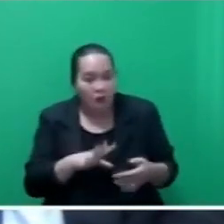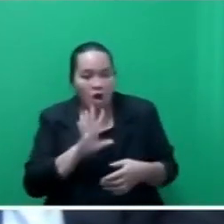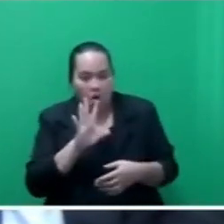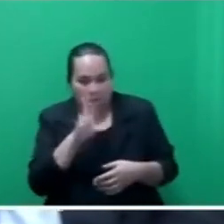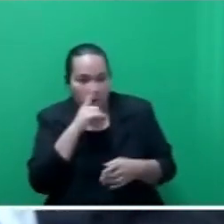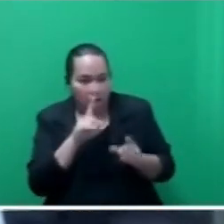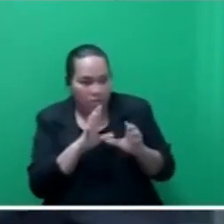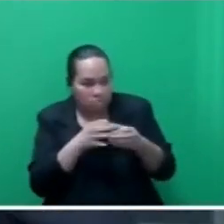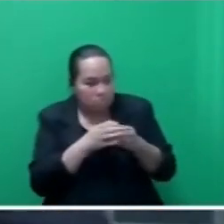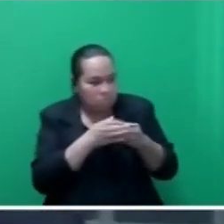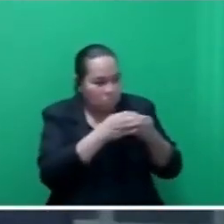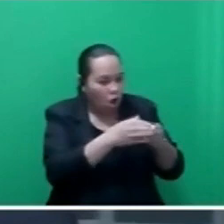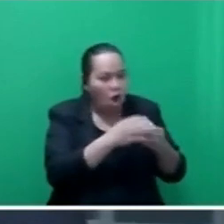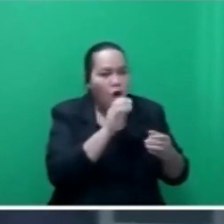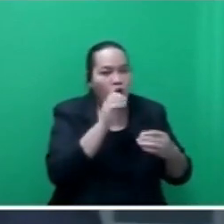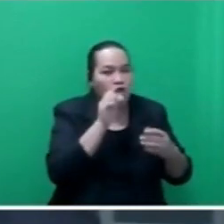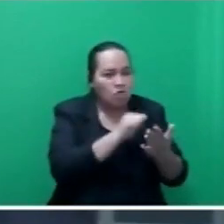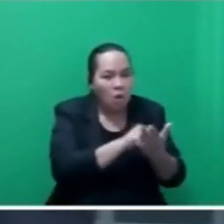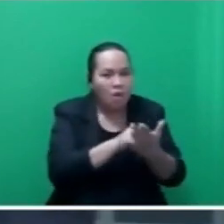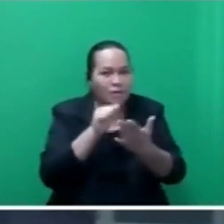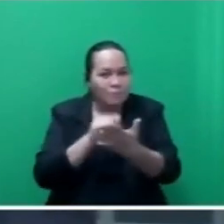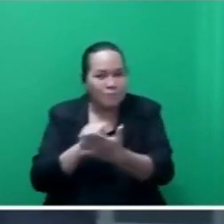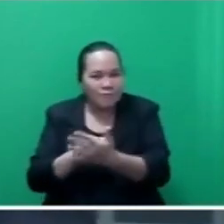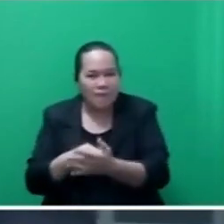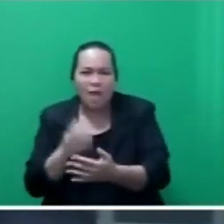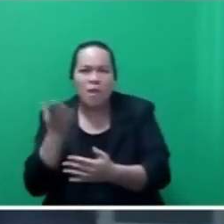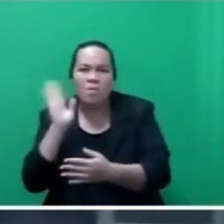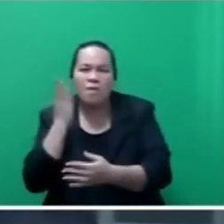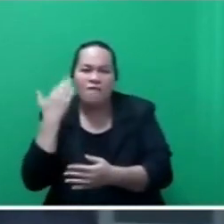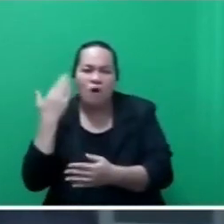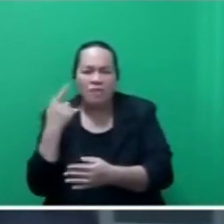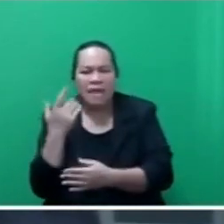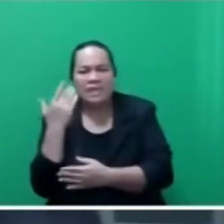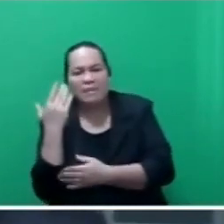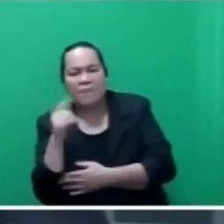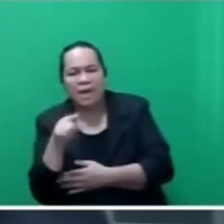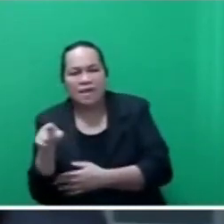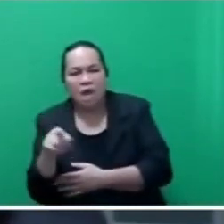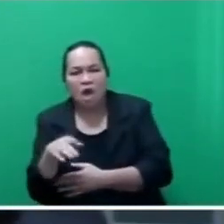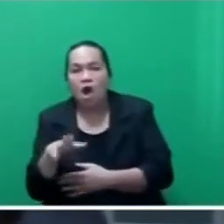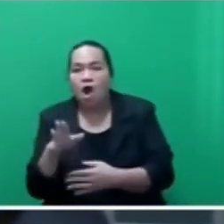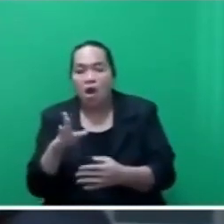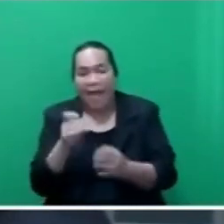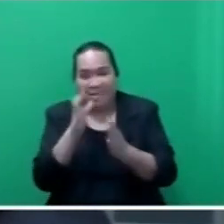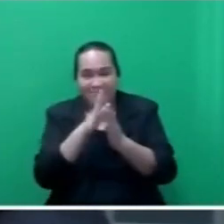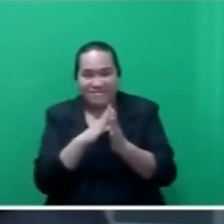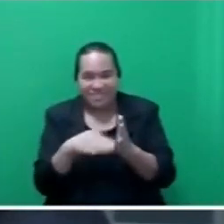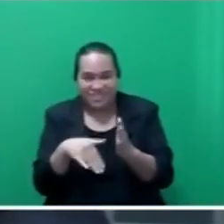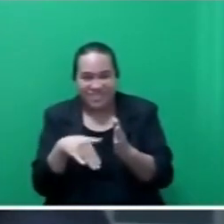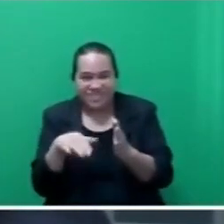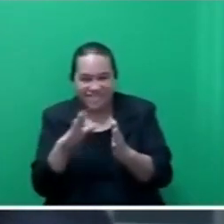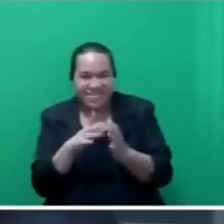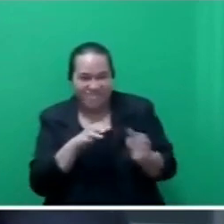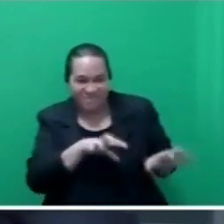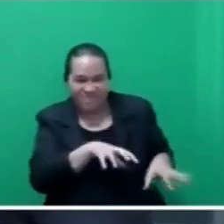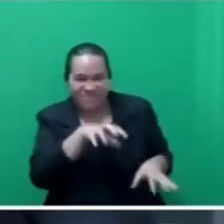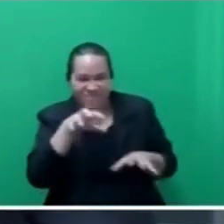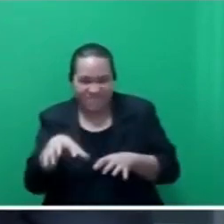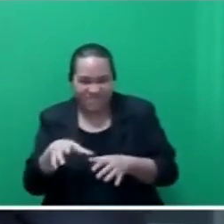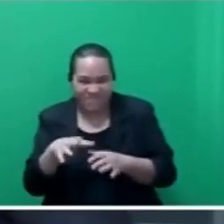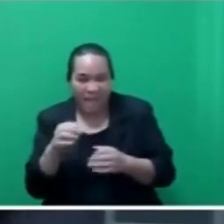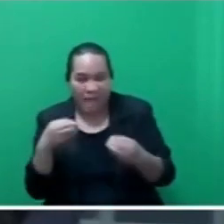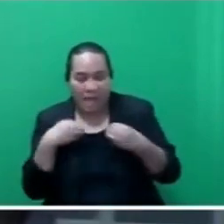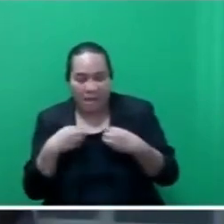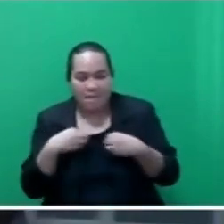exercise. Whereas before they were dependent on third parties, such as courier companies, but now they actually do door-to-door. And because